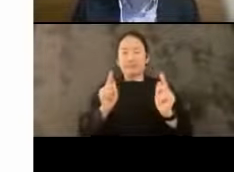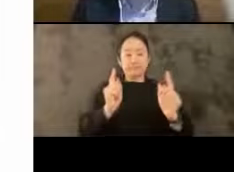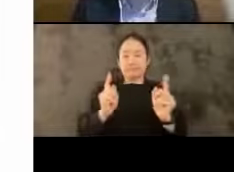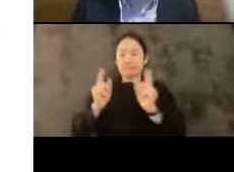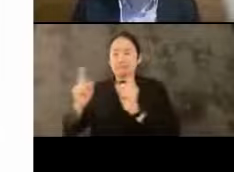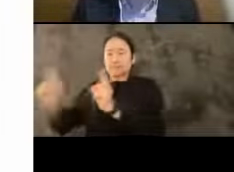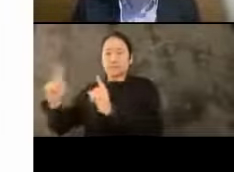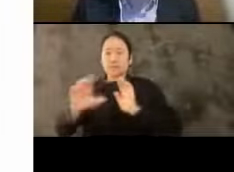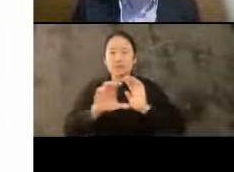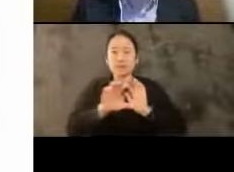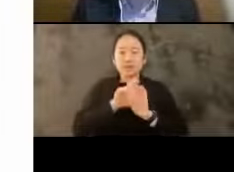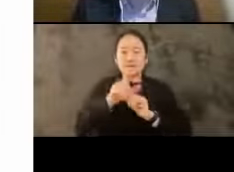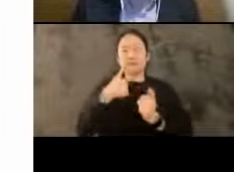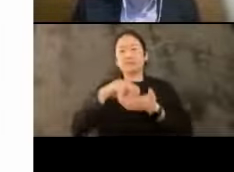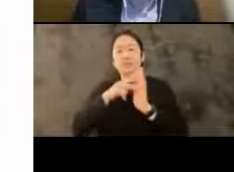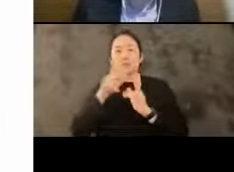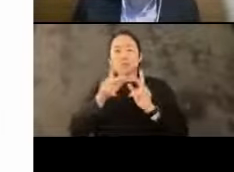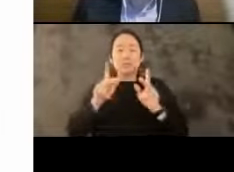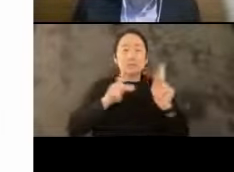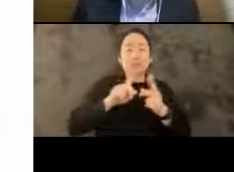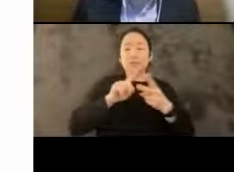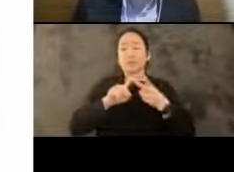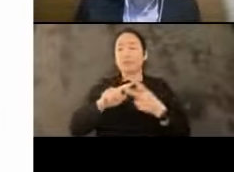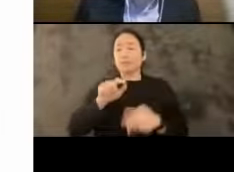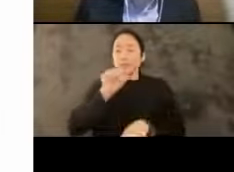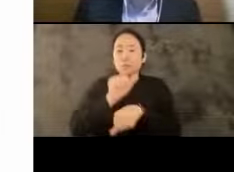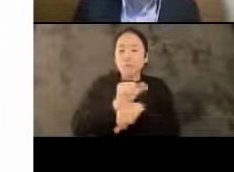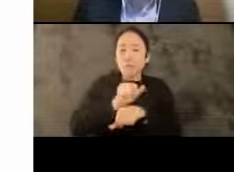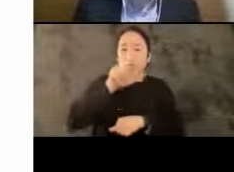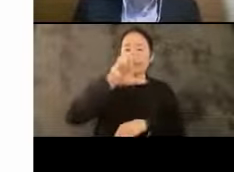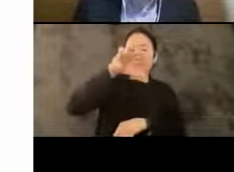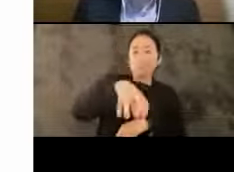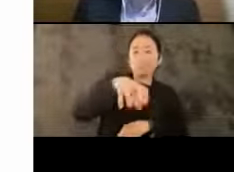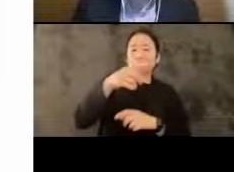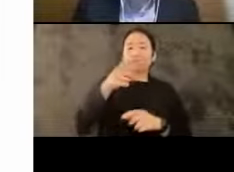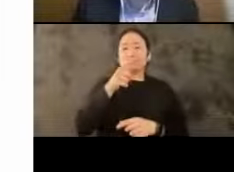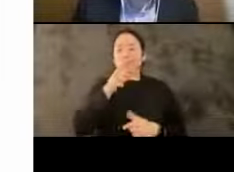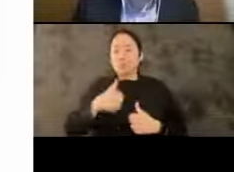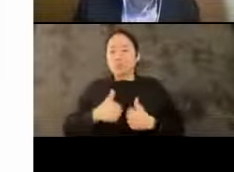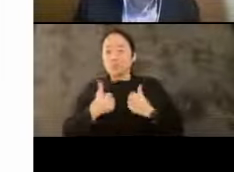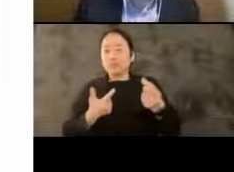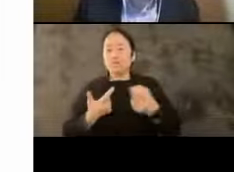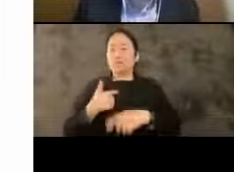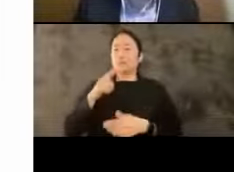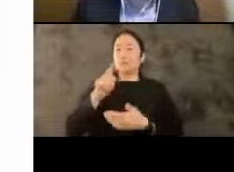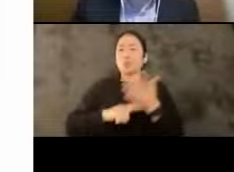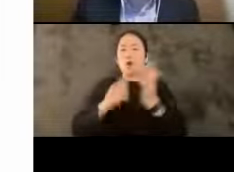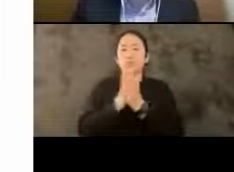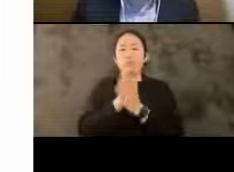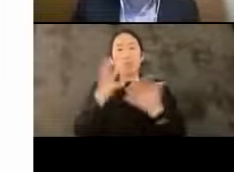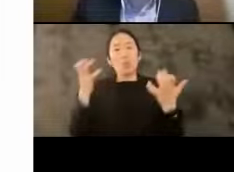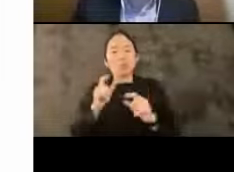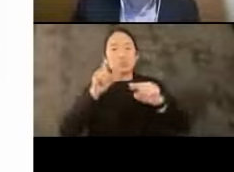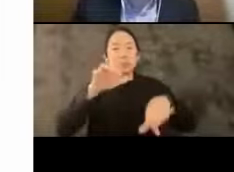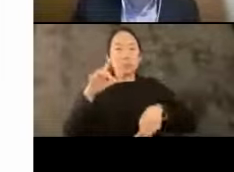and employment centers that would be served, as well as points of interest in the